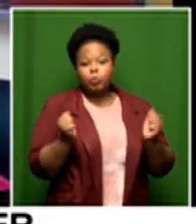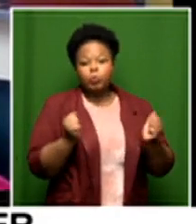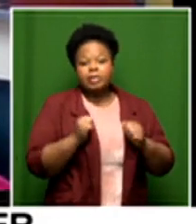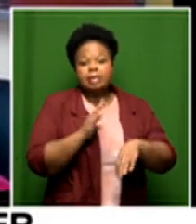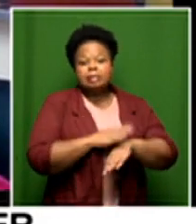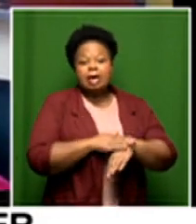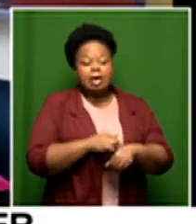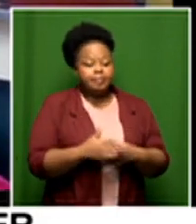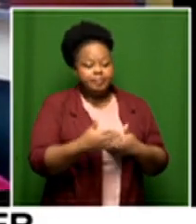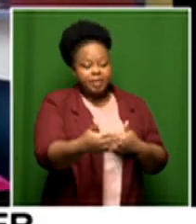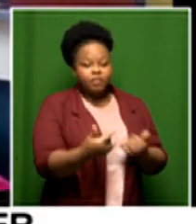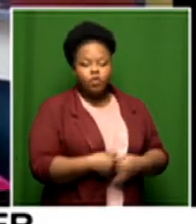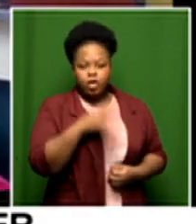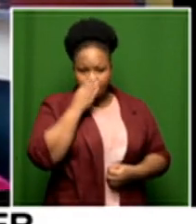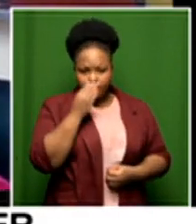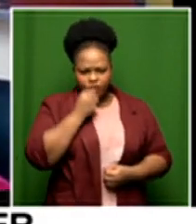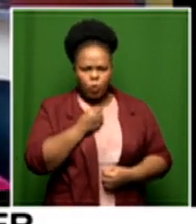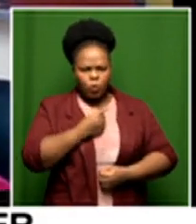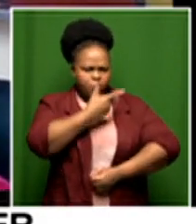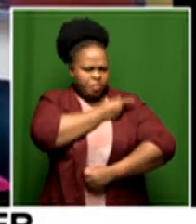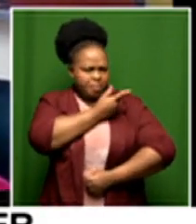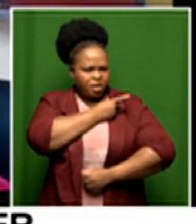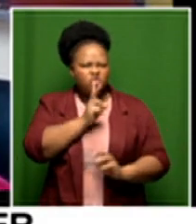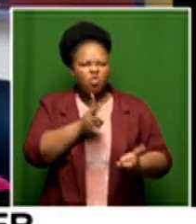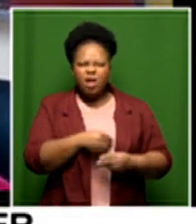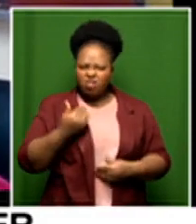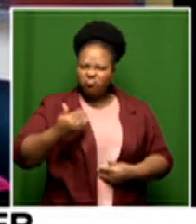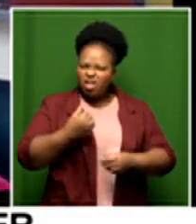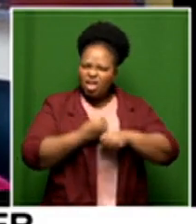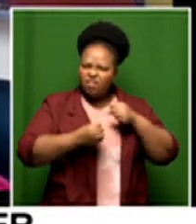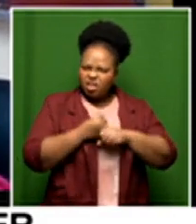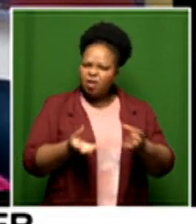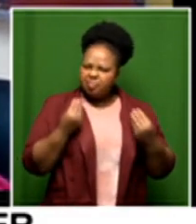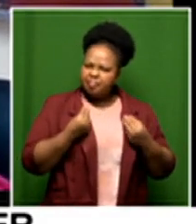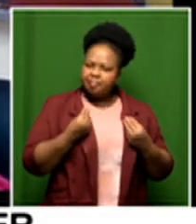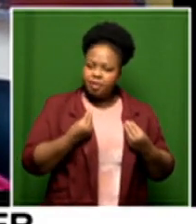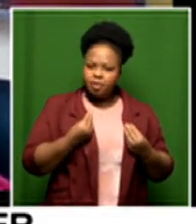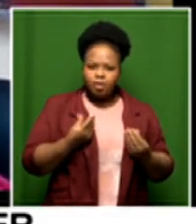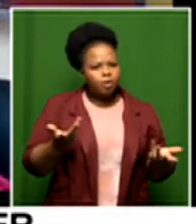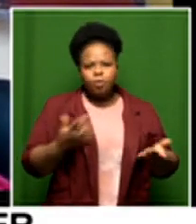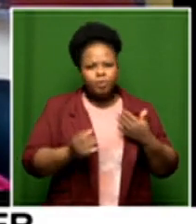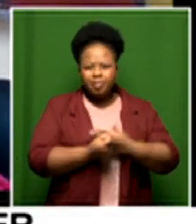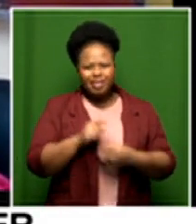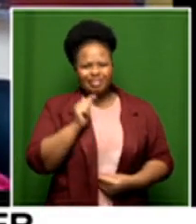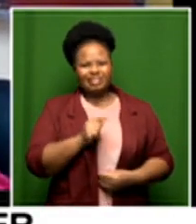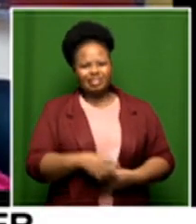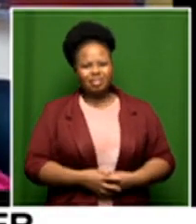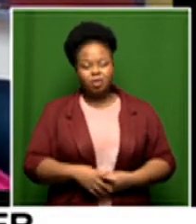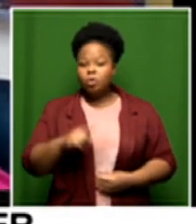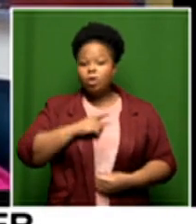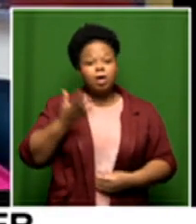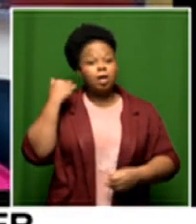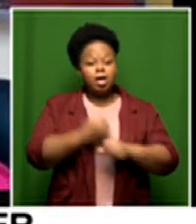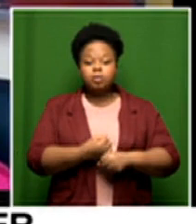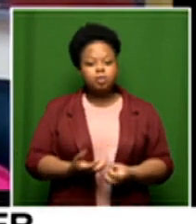up and the flu vaccines, the flu jabs that we usually get. What's happening with that? Because we know last